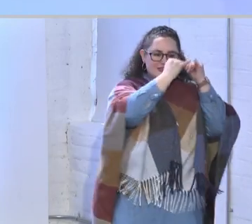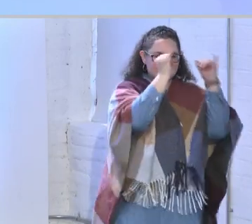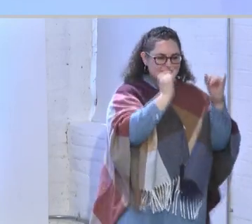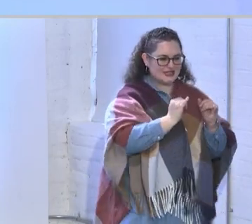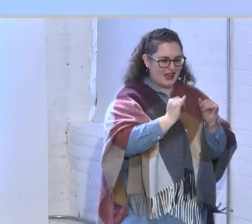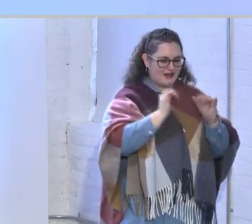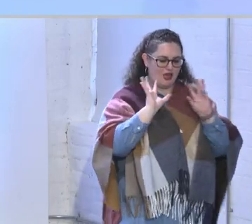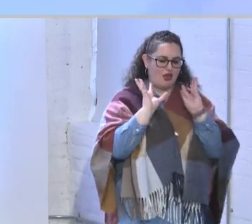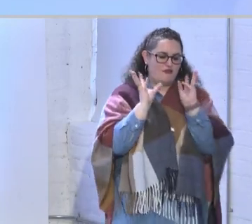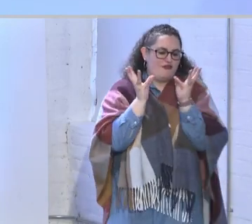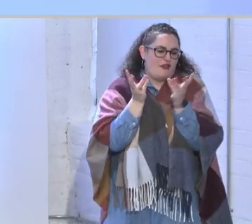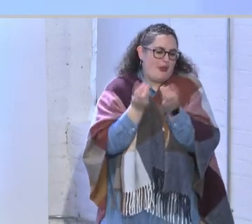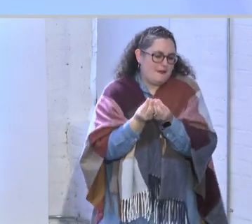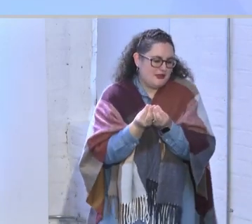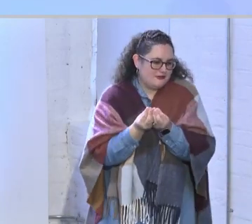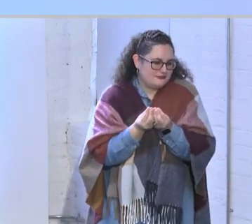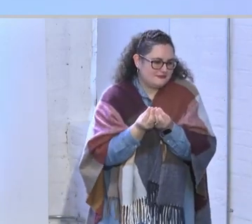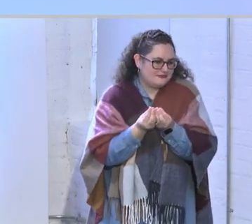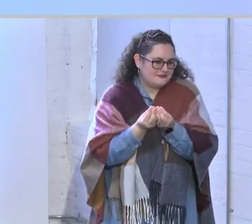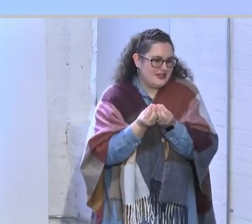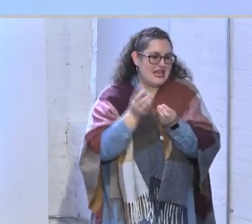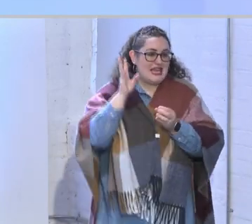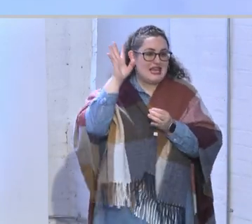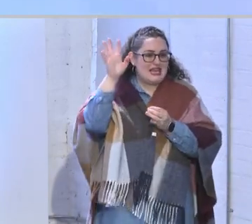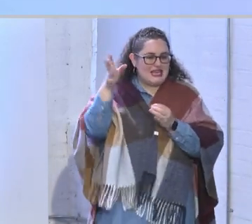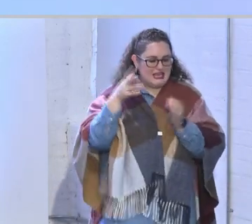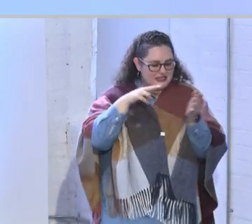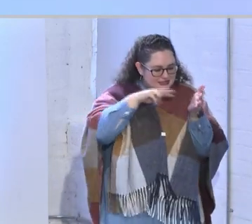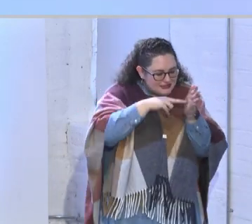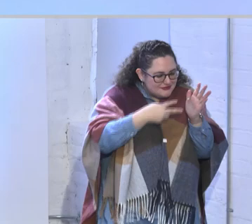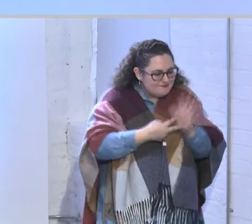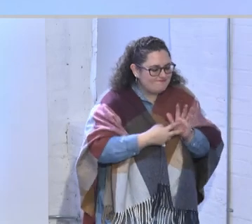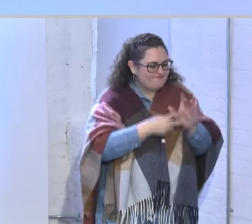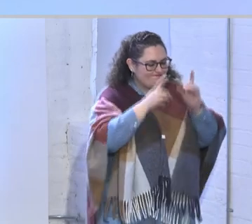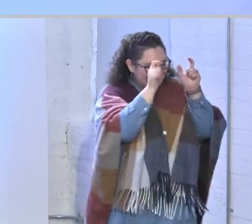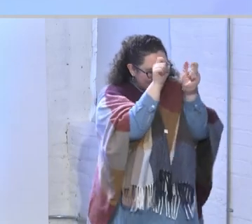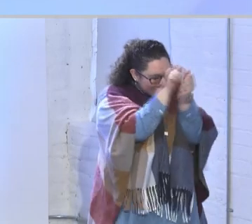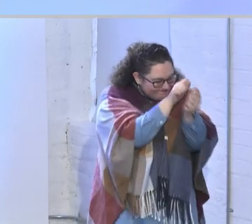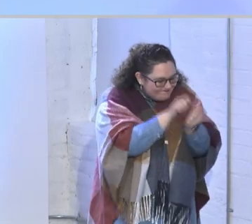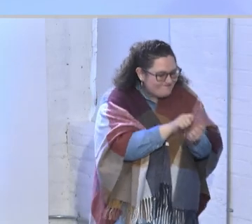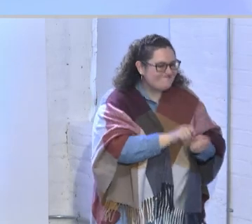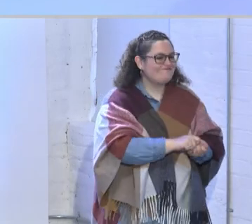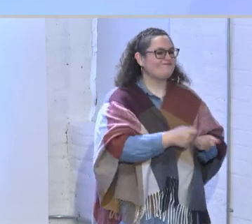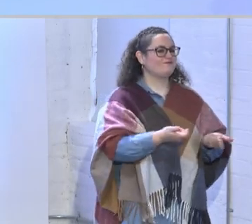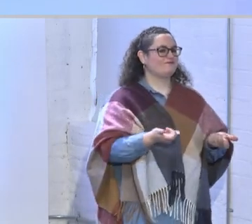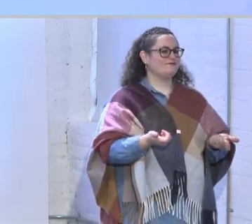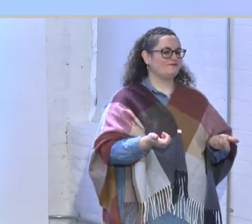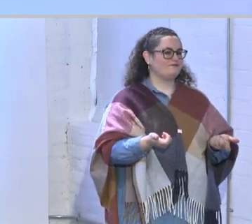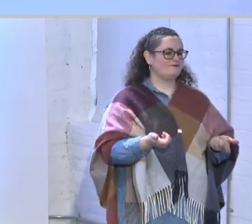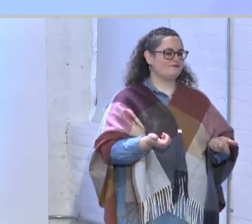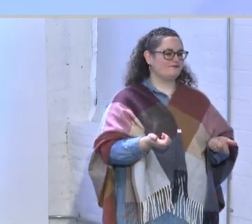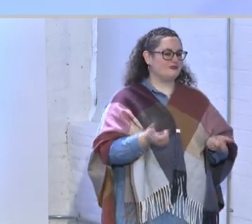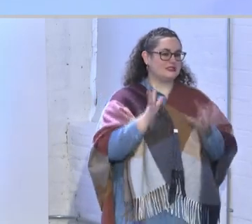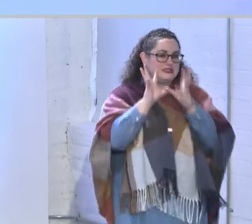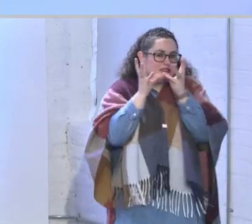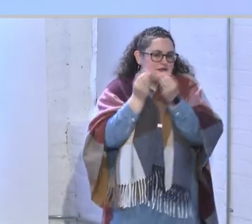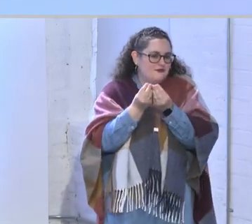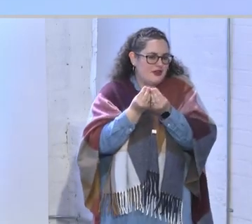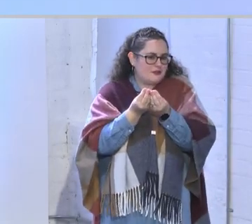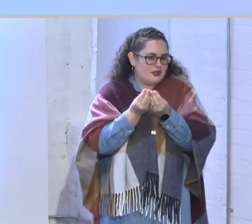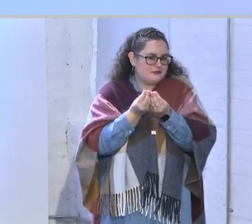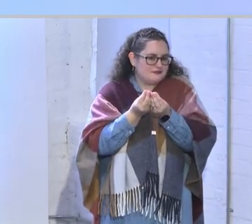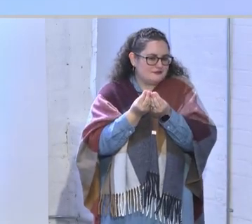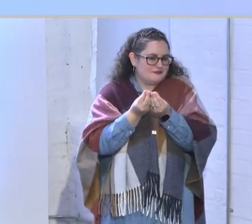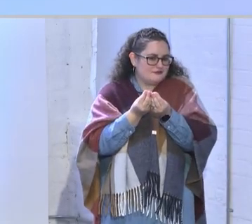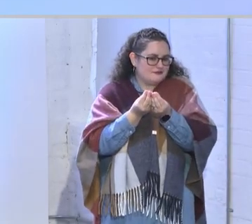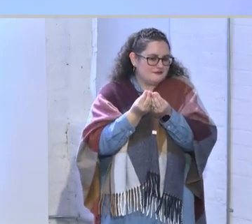family. He's the one who defined it. He designed it. And so therefore, in order for a